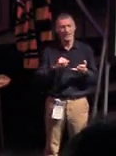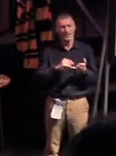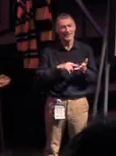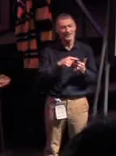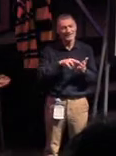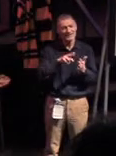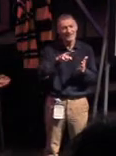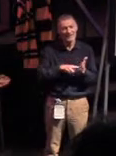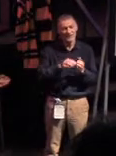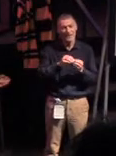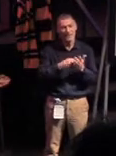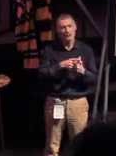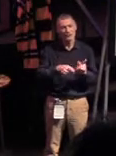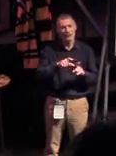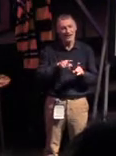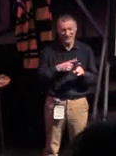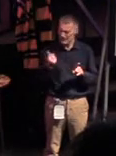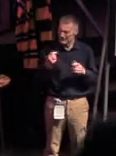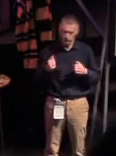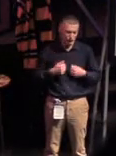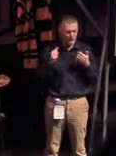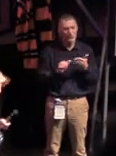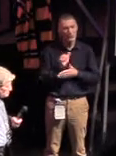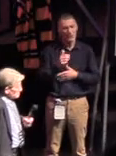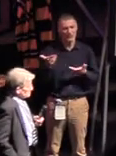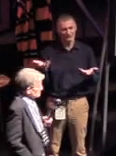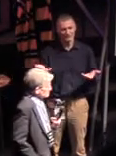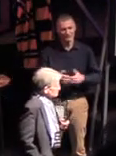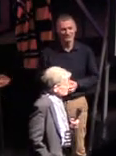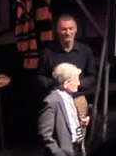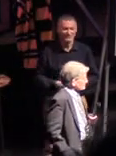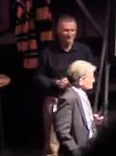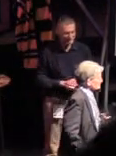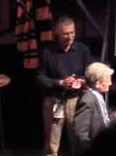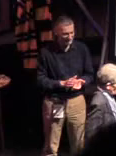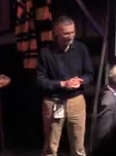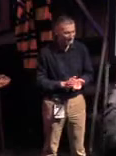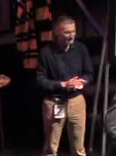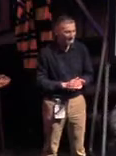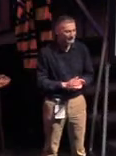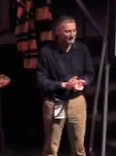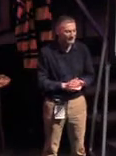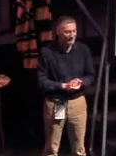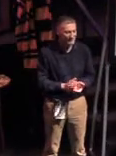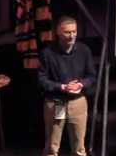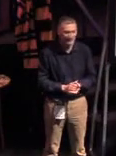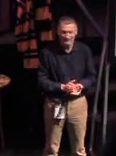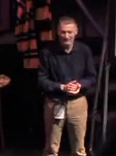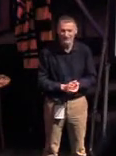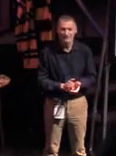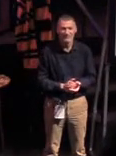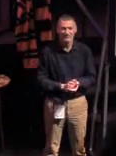most genuine champions of culture I have ever had the good fortune to work with. So please give him a warm welcome. Thank you.